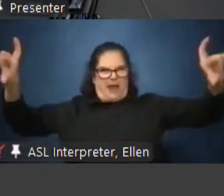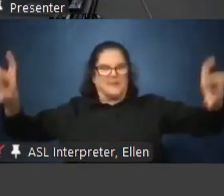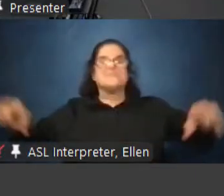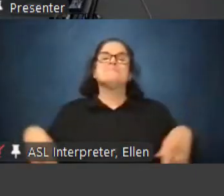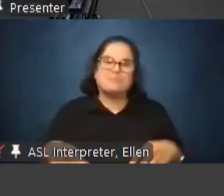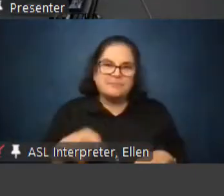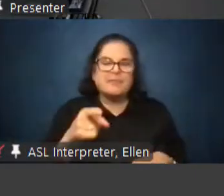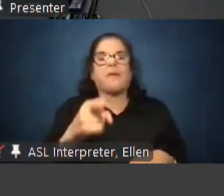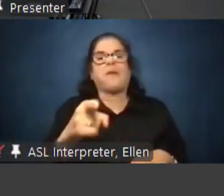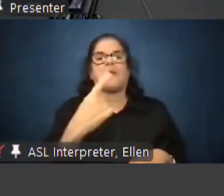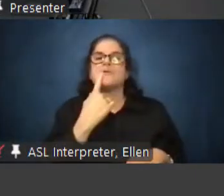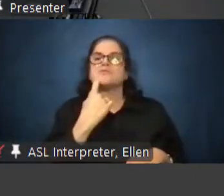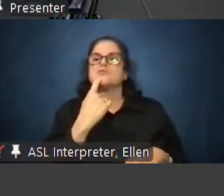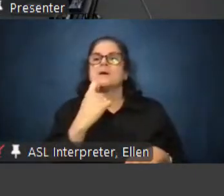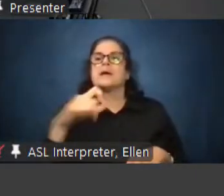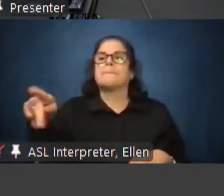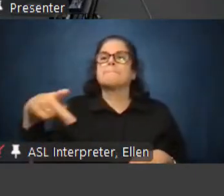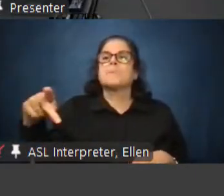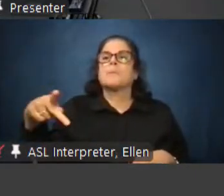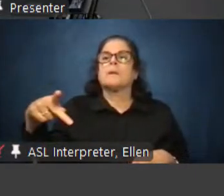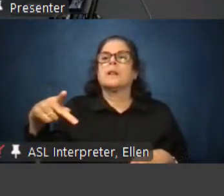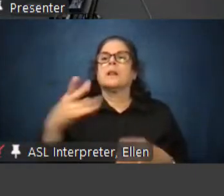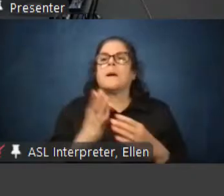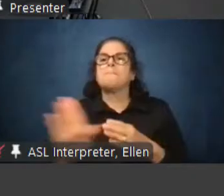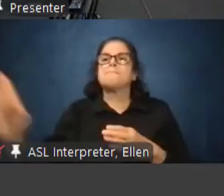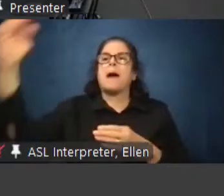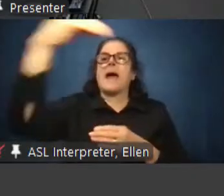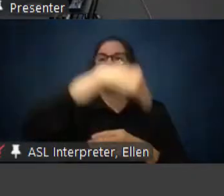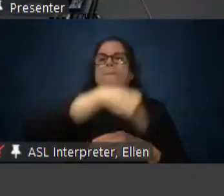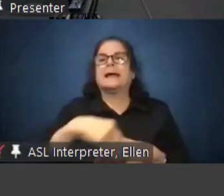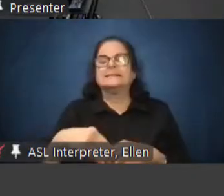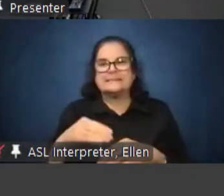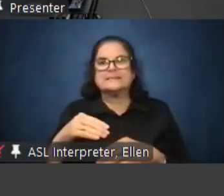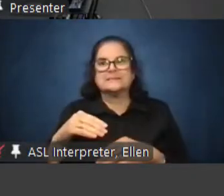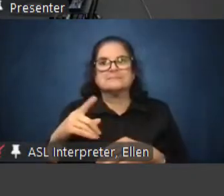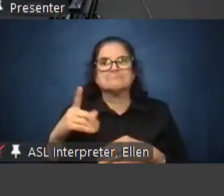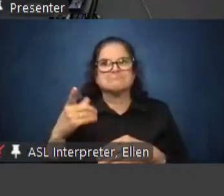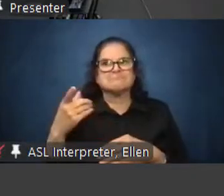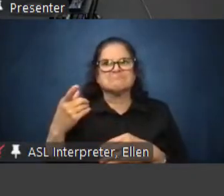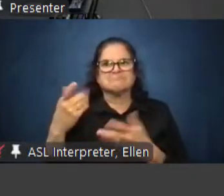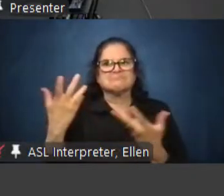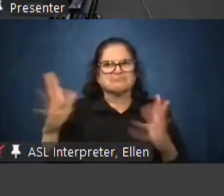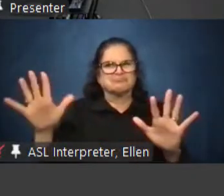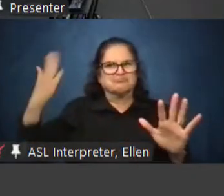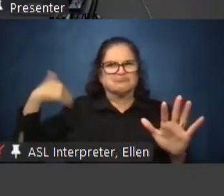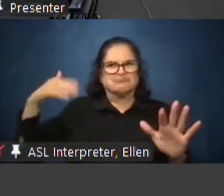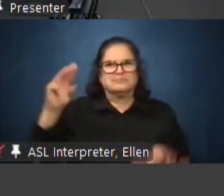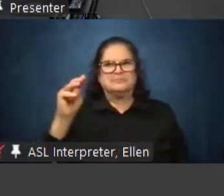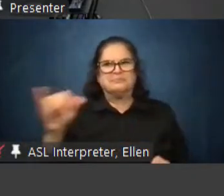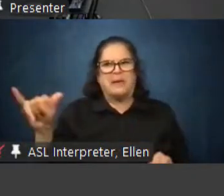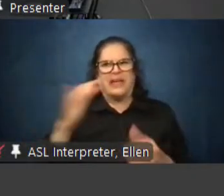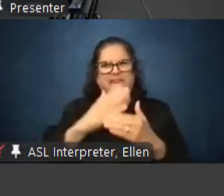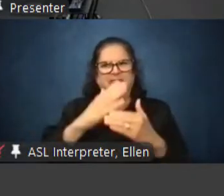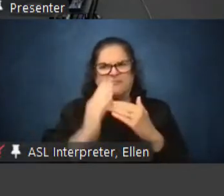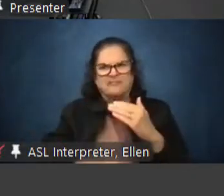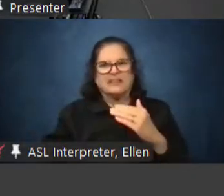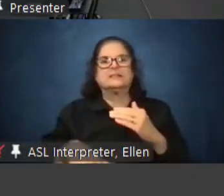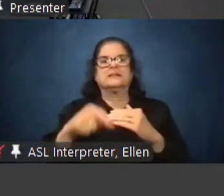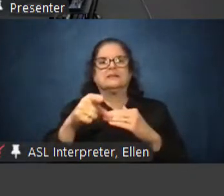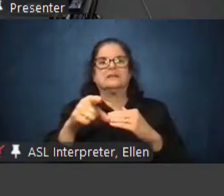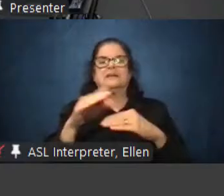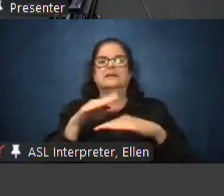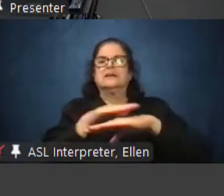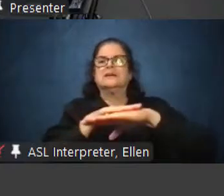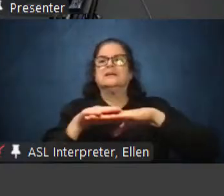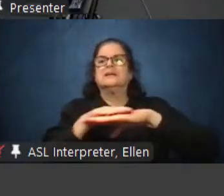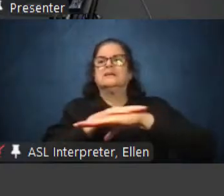bypass area, which we haven't talked a lot about since we finished that work back in May. This is some subsurface kind of grade work. So here you